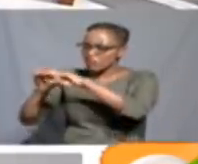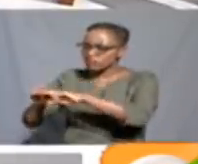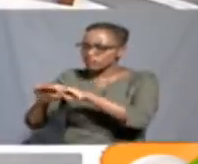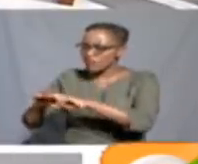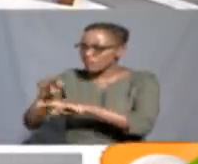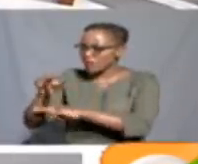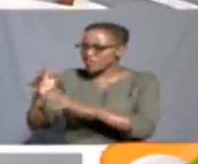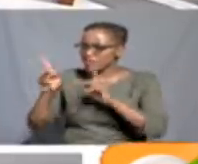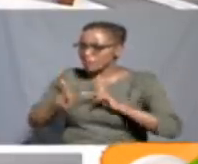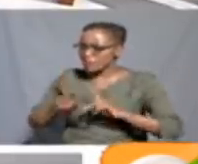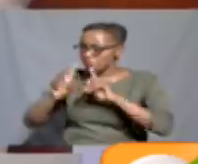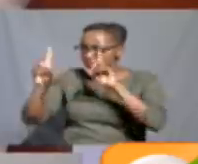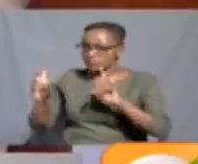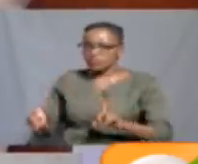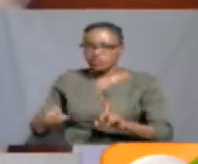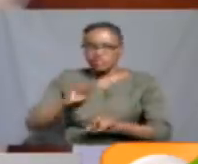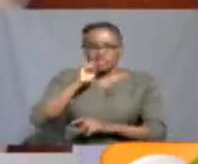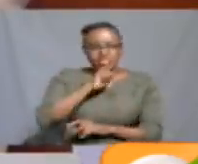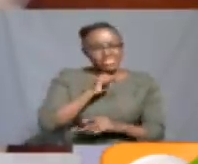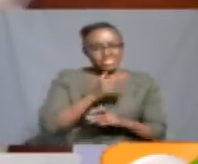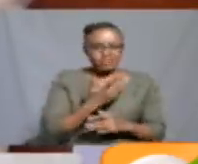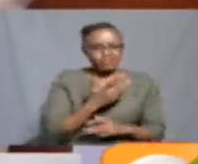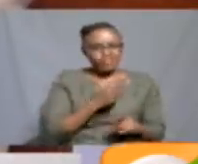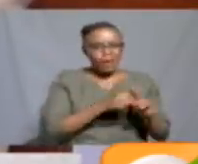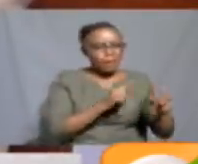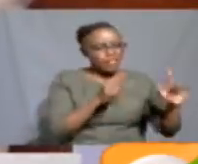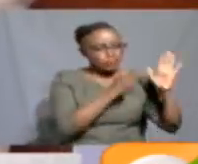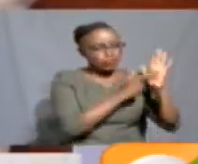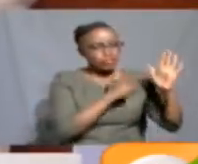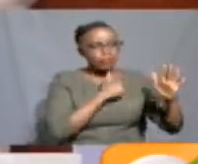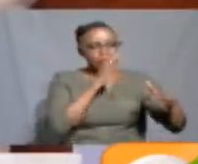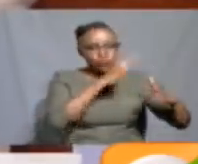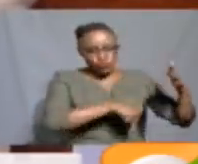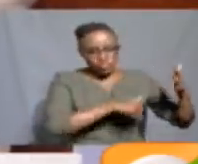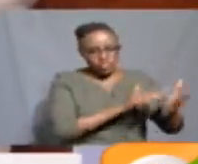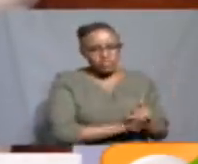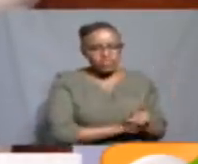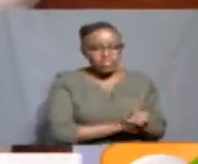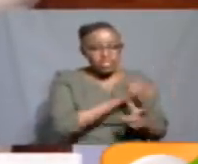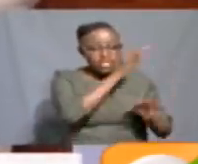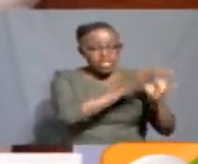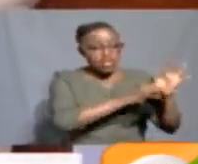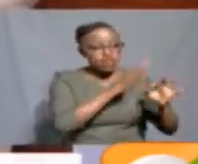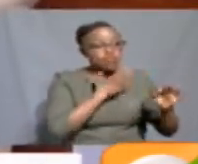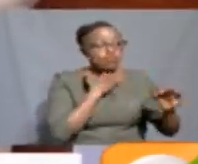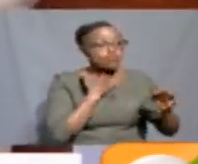much on these people? Yes, but the point is that if you want